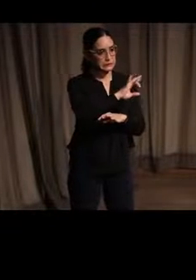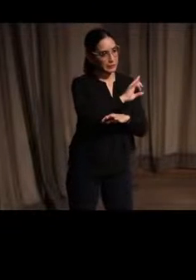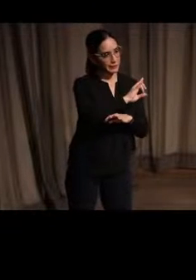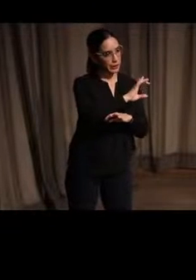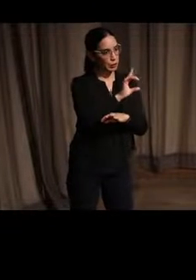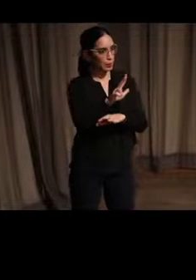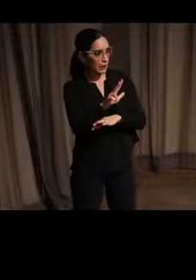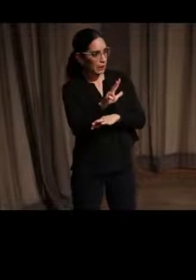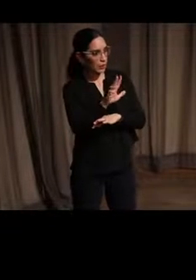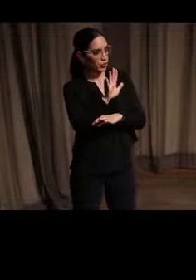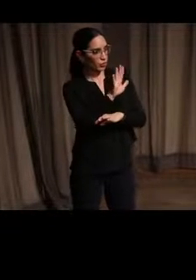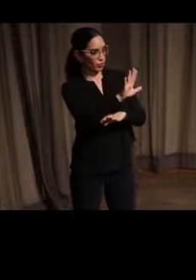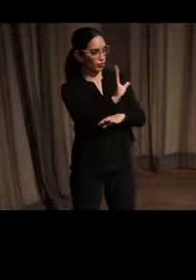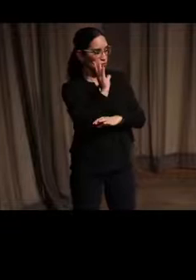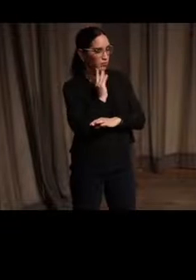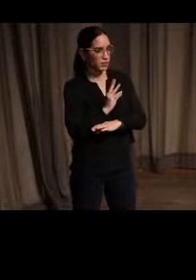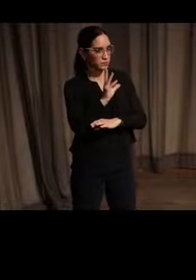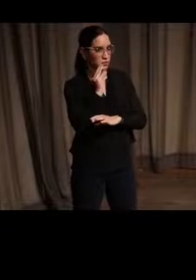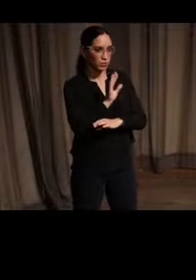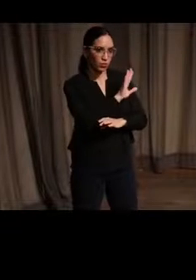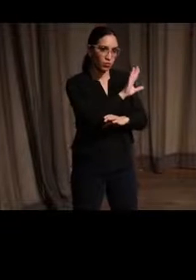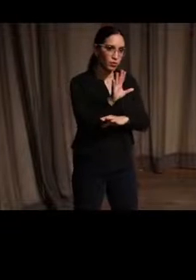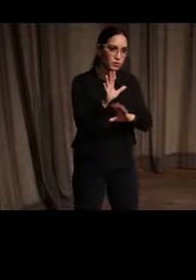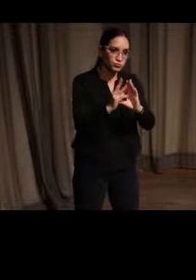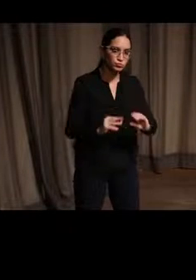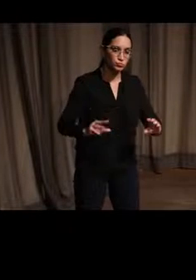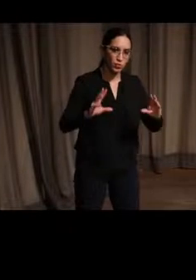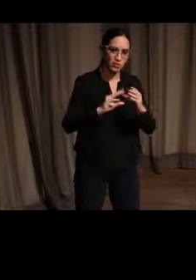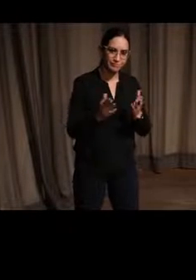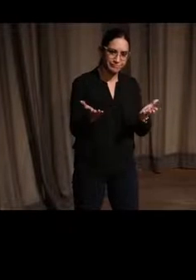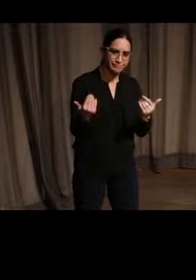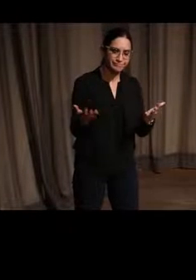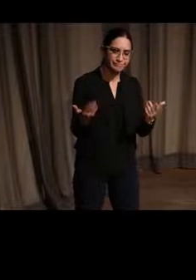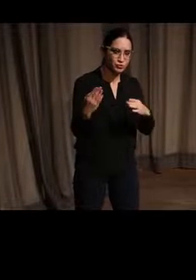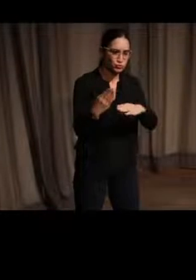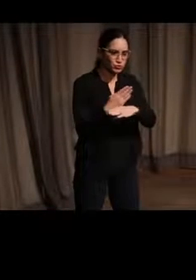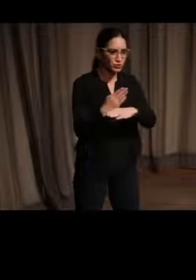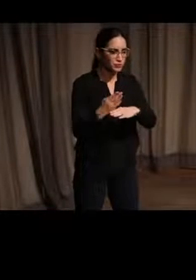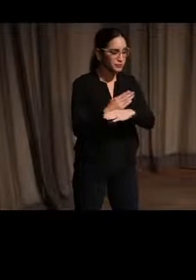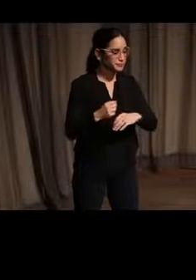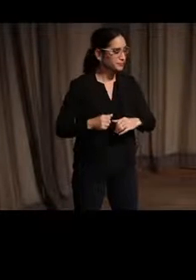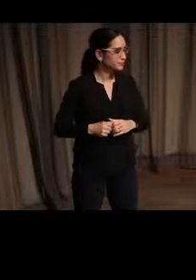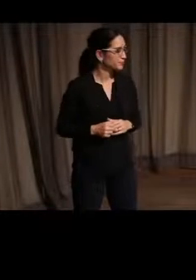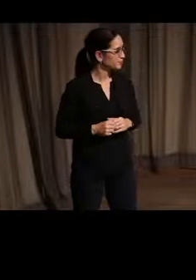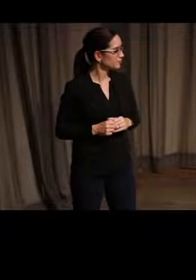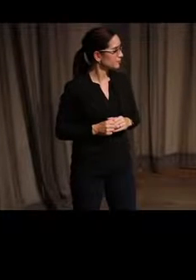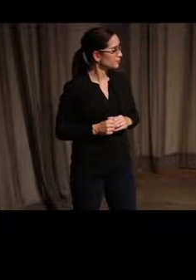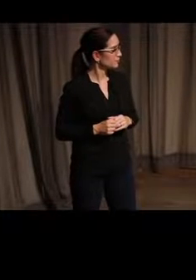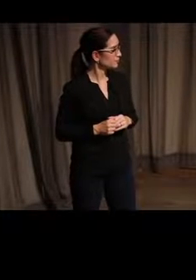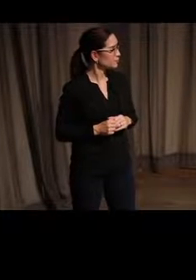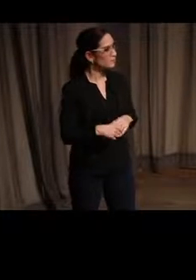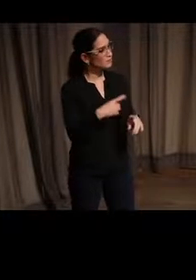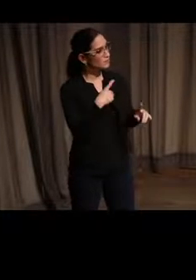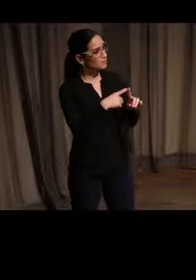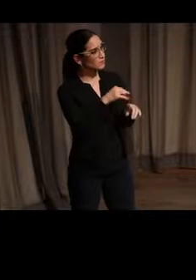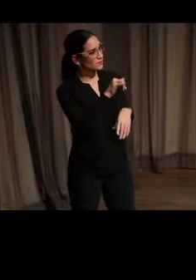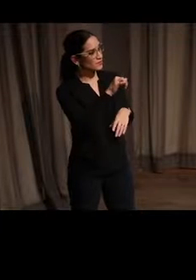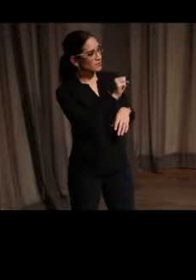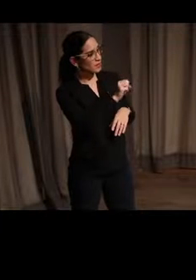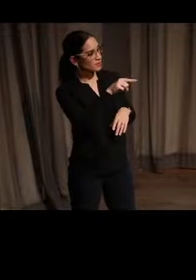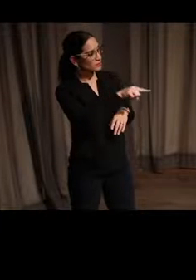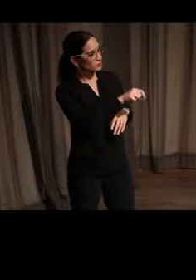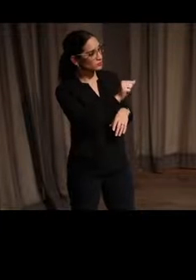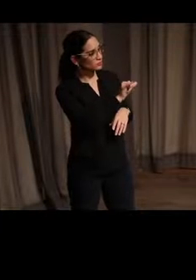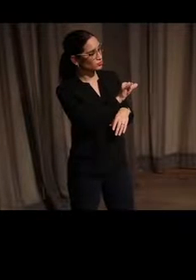them and hear what they're saying now. Yeah, and the women pleading in front of a group of either the